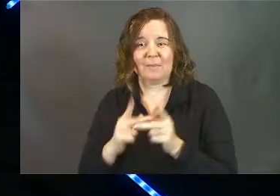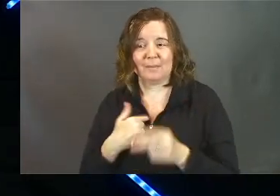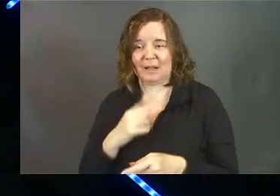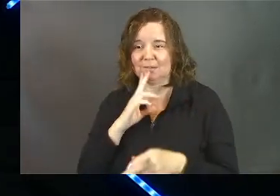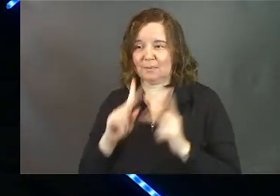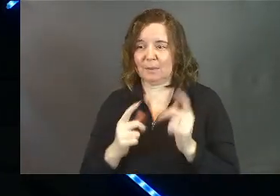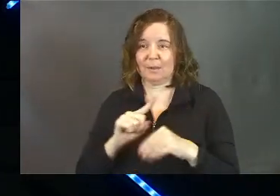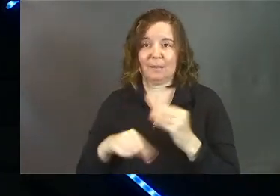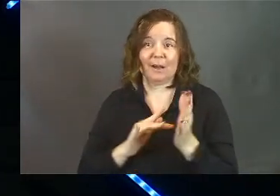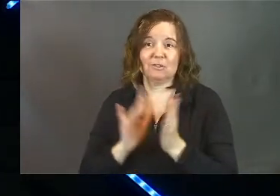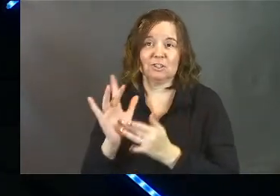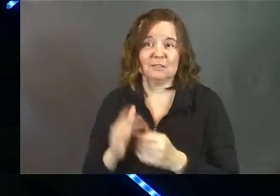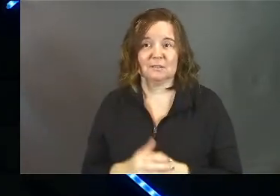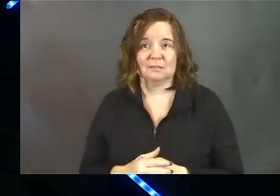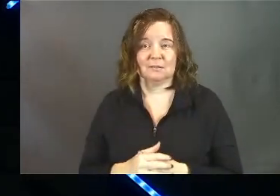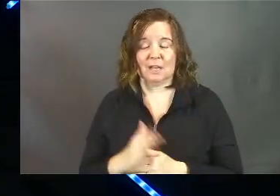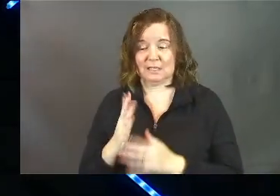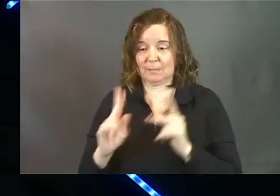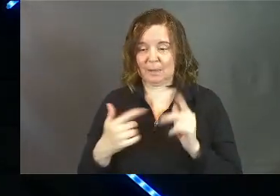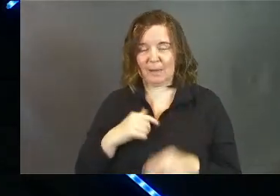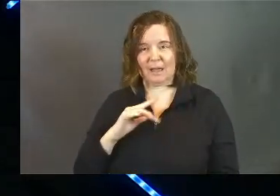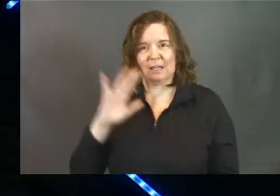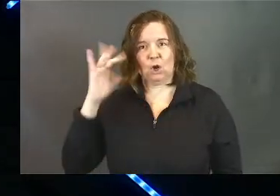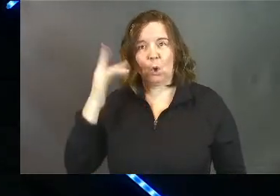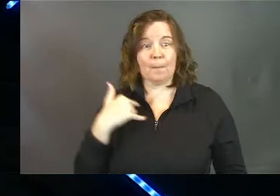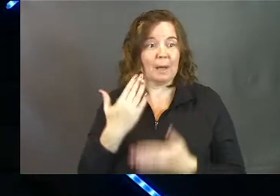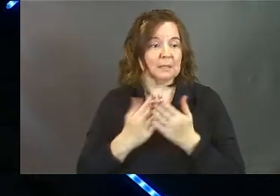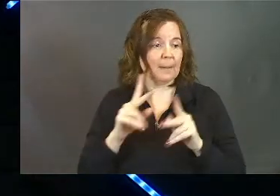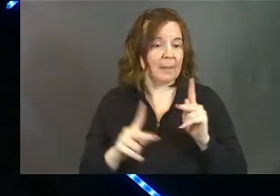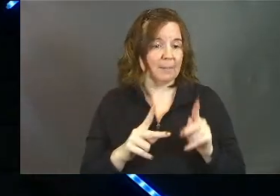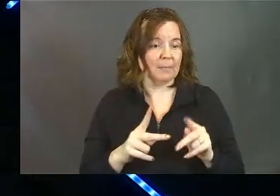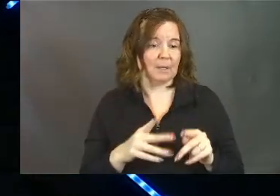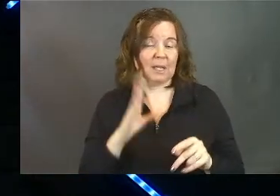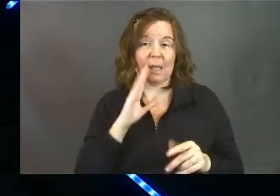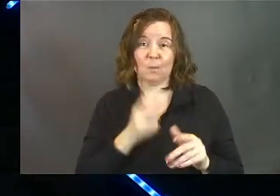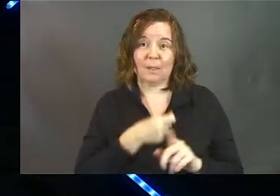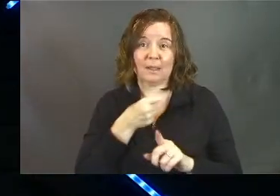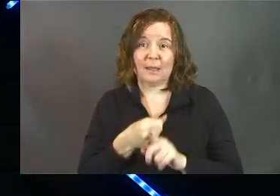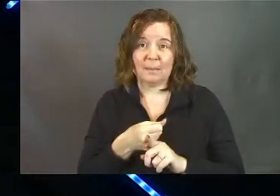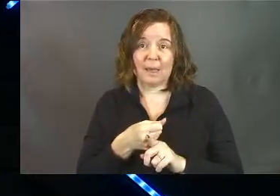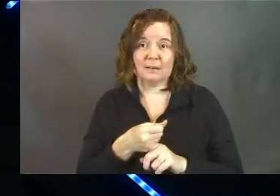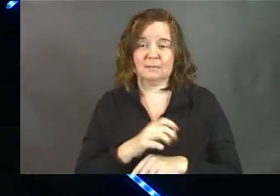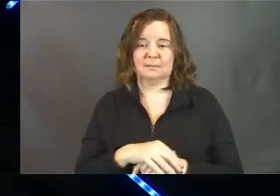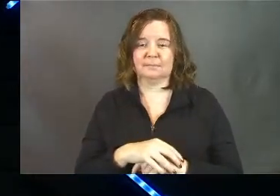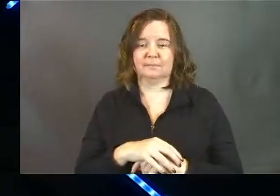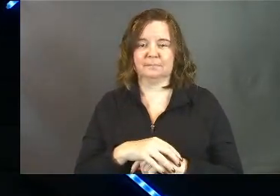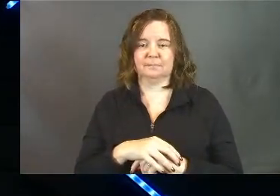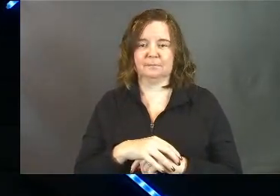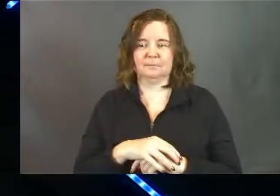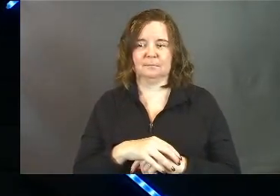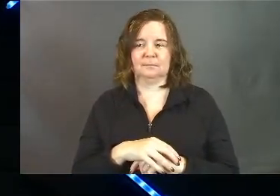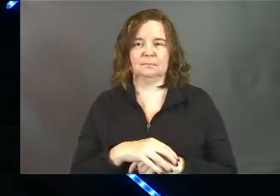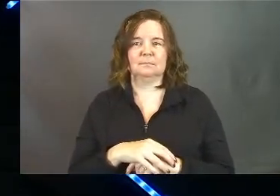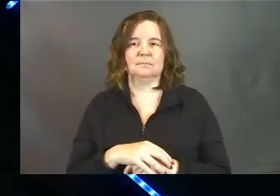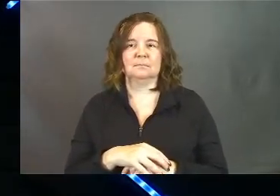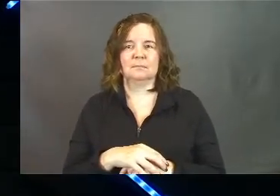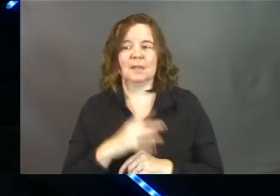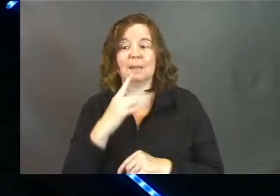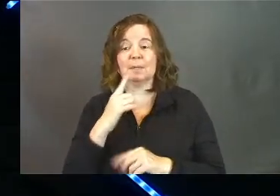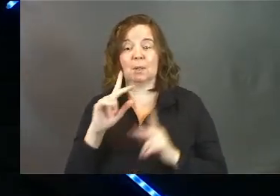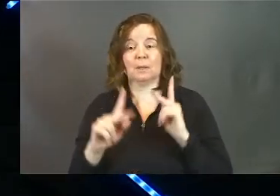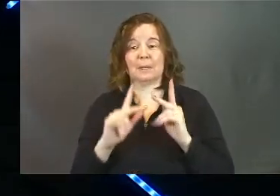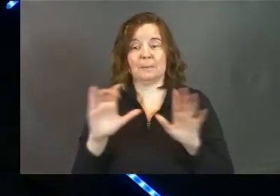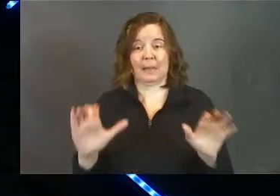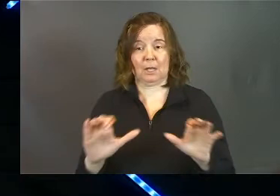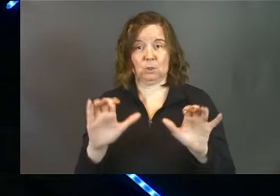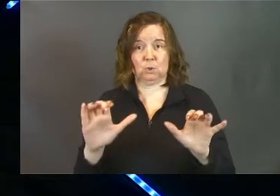people about Jesus. And some people might get annoyed, but some people, it's going to impact them. Let me tell you, the people